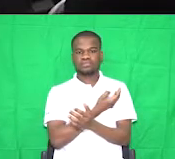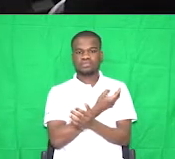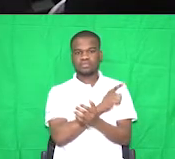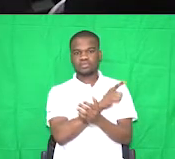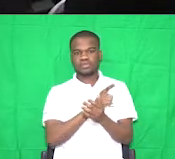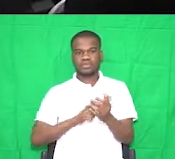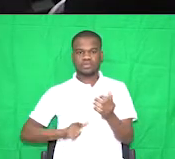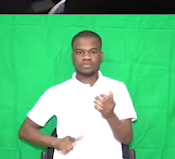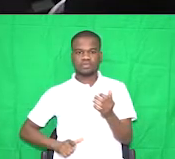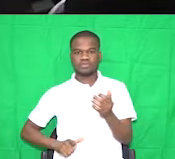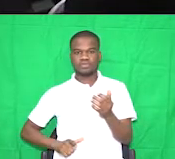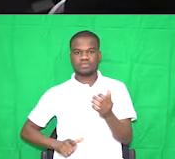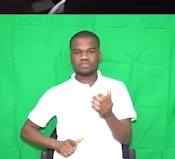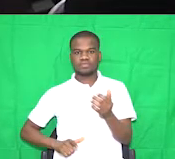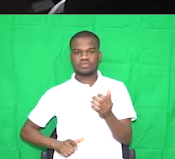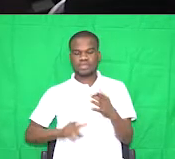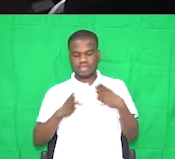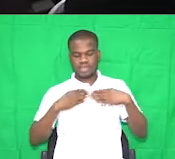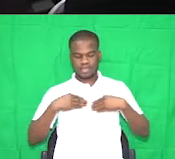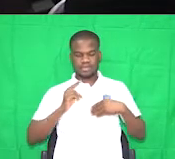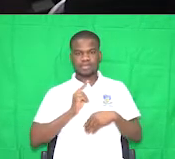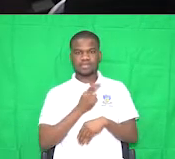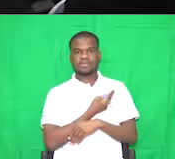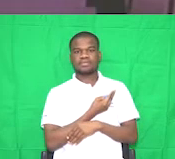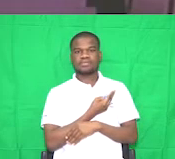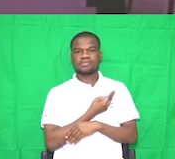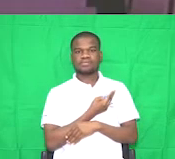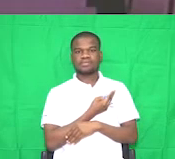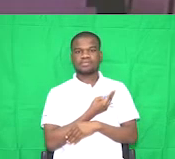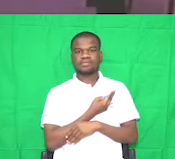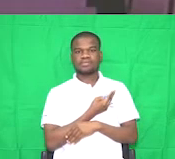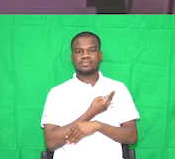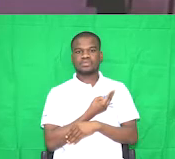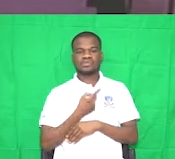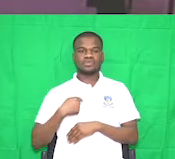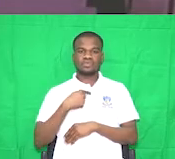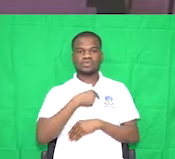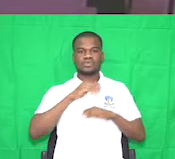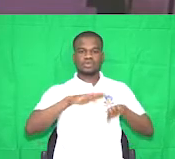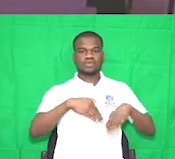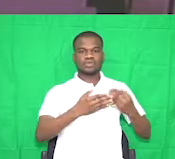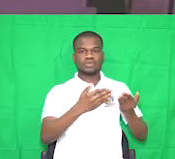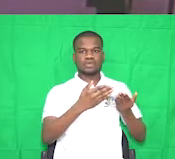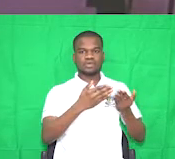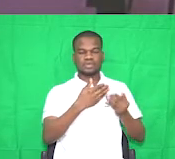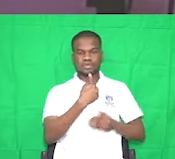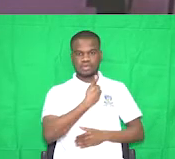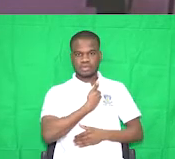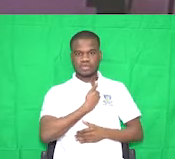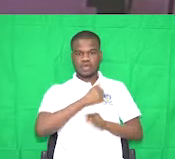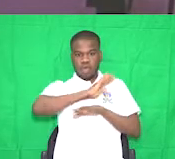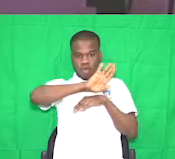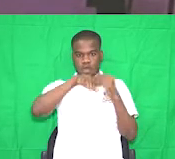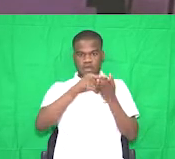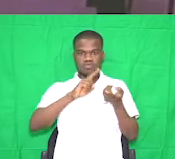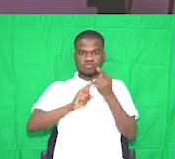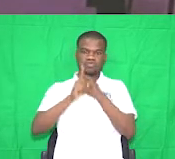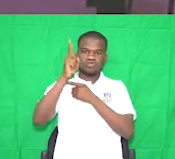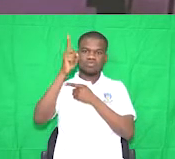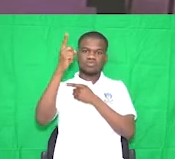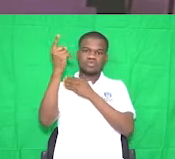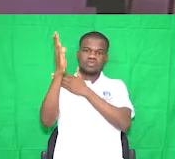Almighty Father, accept us. We dedicate ourselves anear to